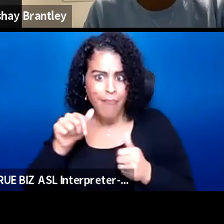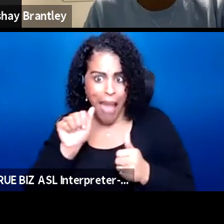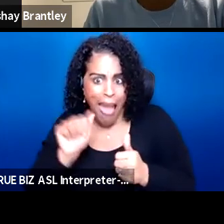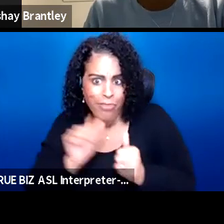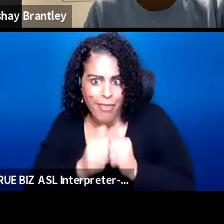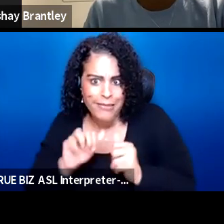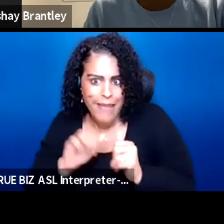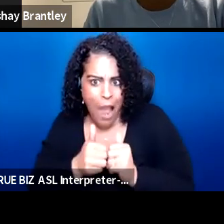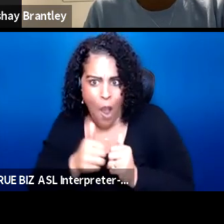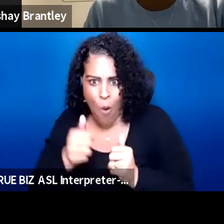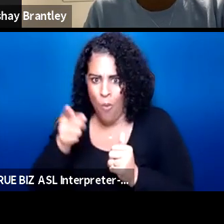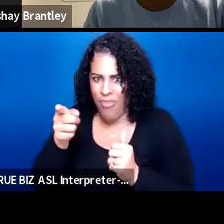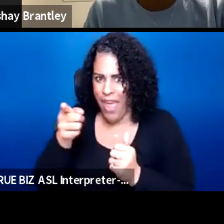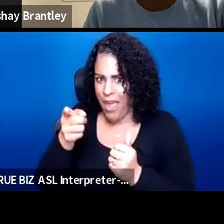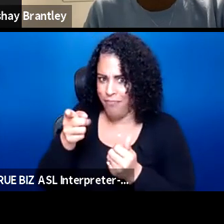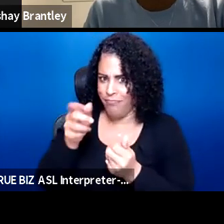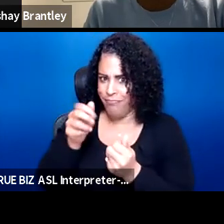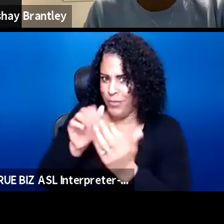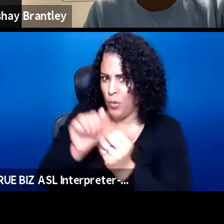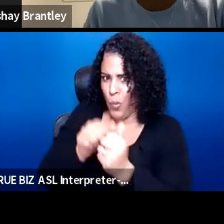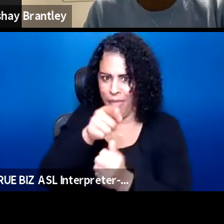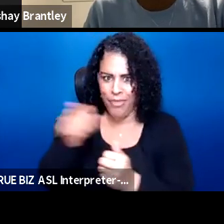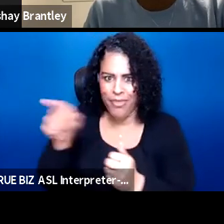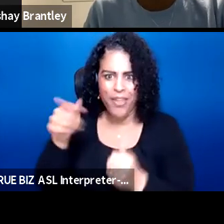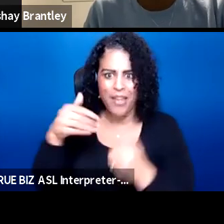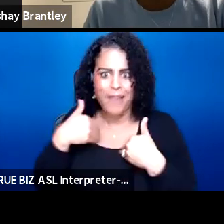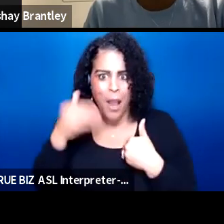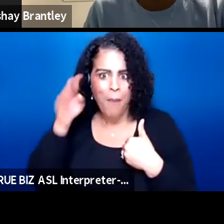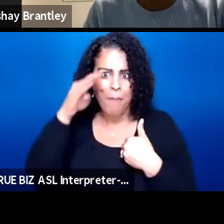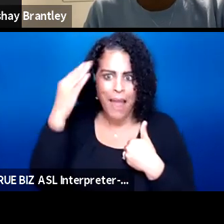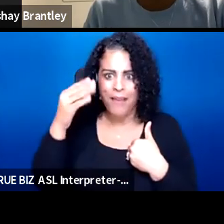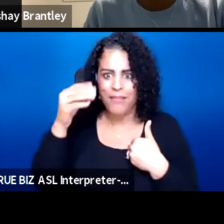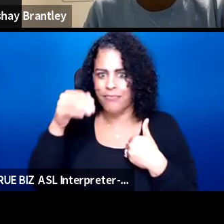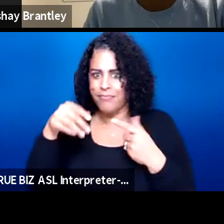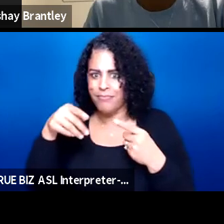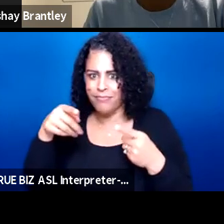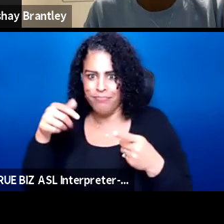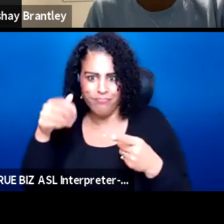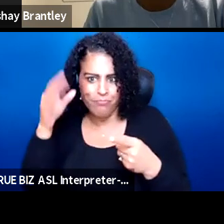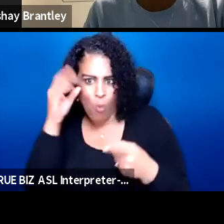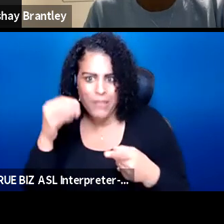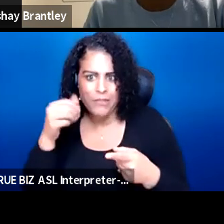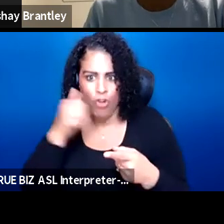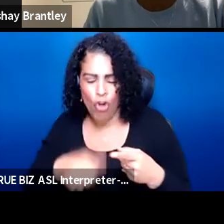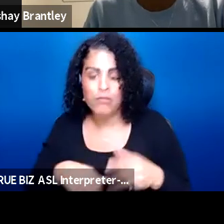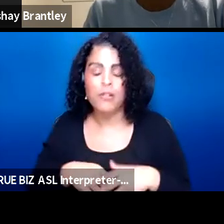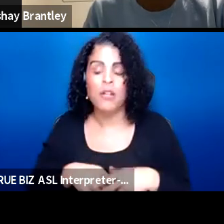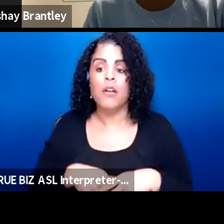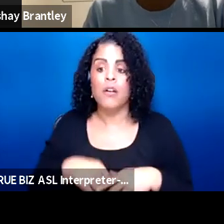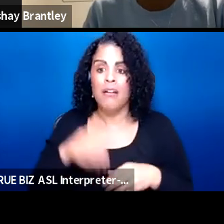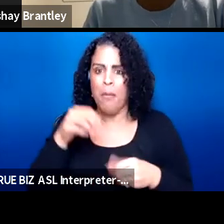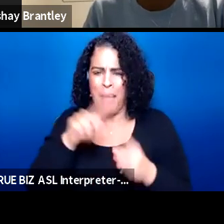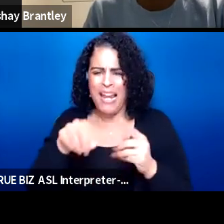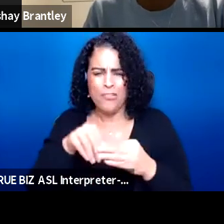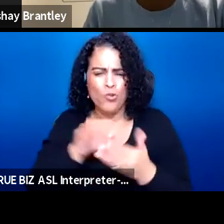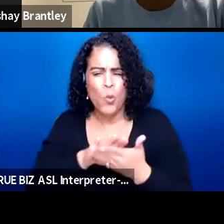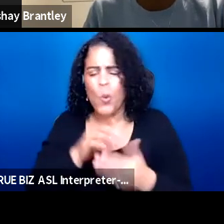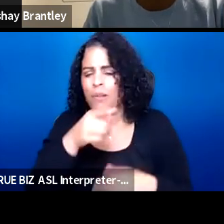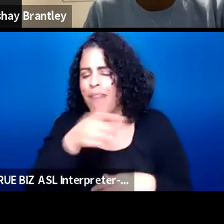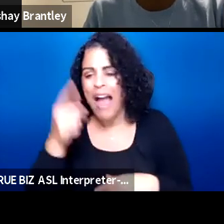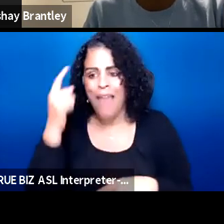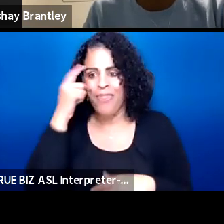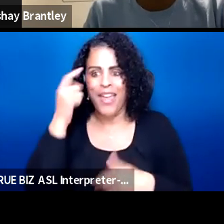You know what I mean? And it's stuff like that. Or even with like school, like not being afraid to, like, I feel like everybody's so